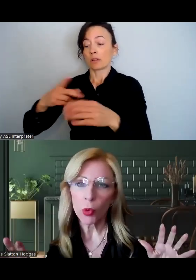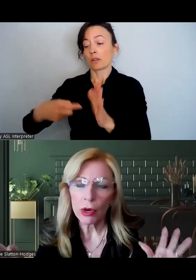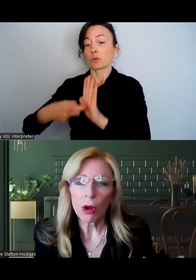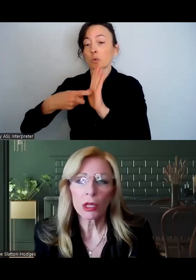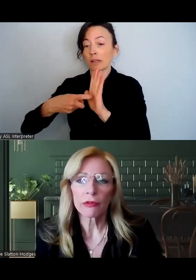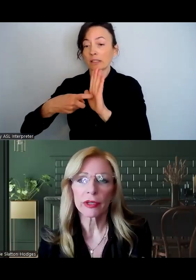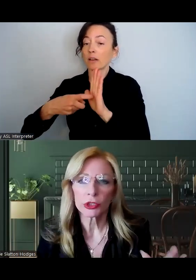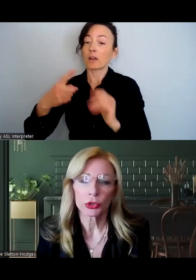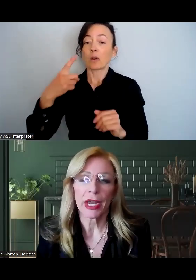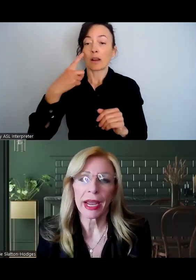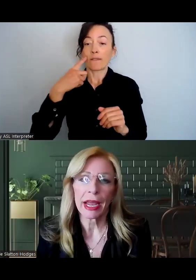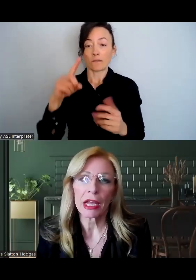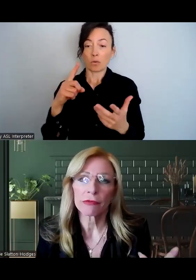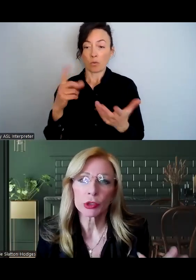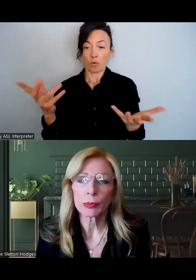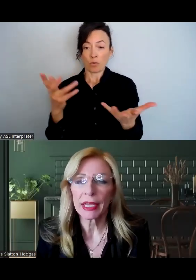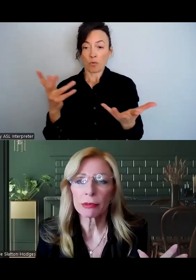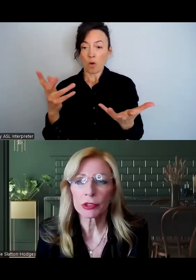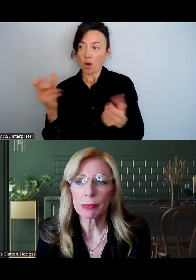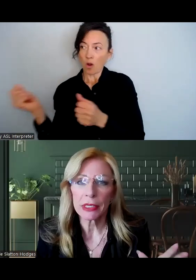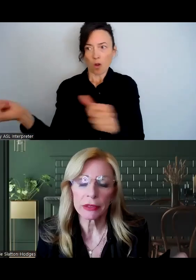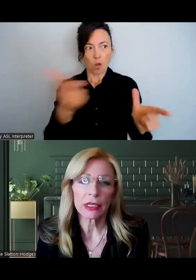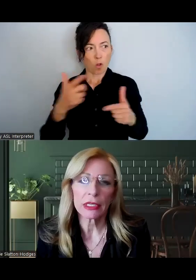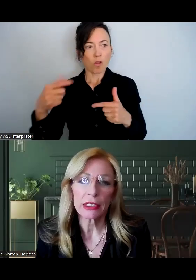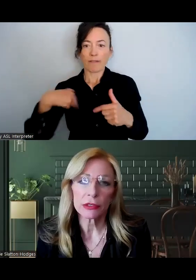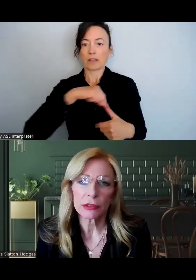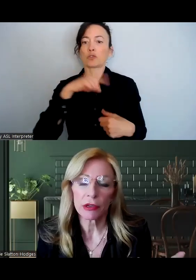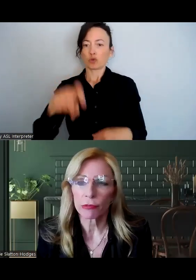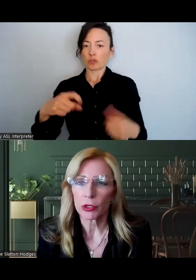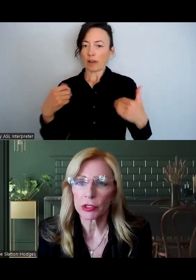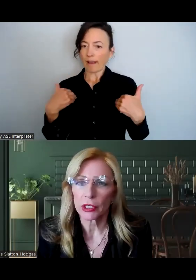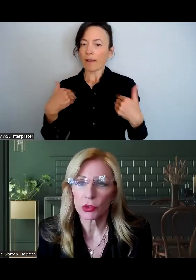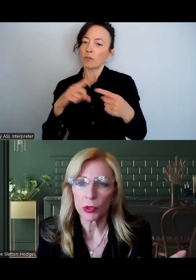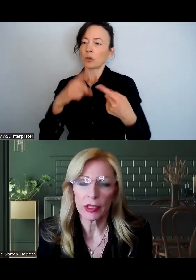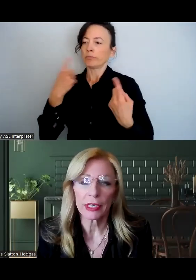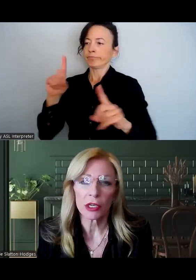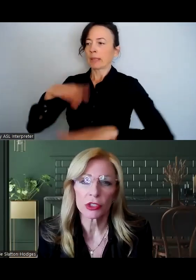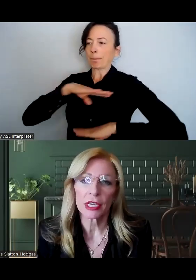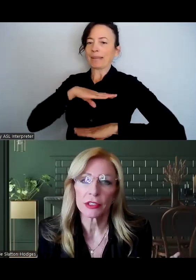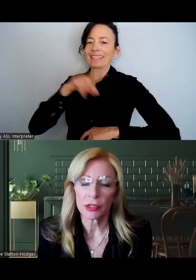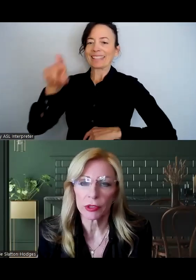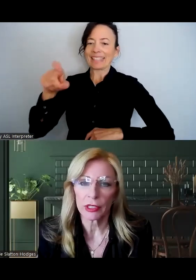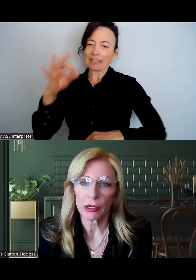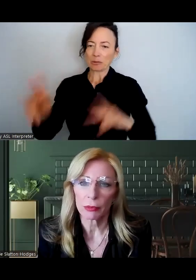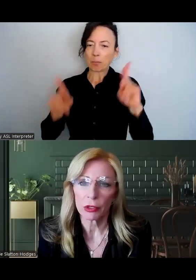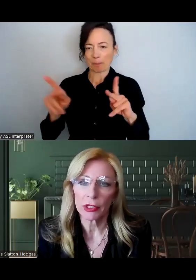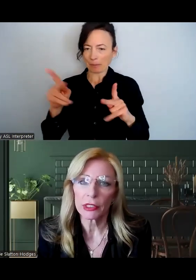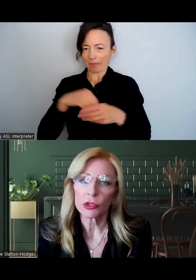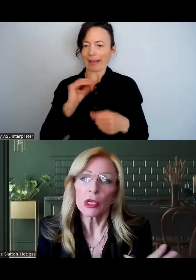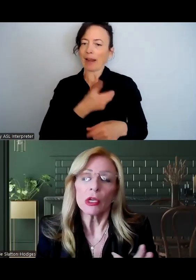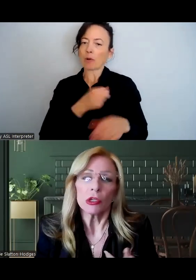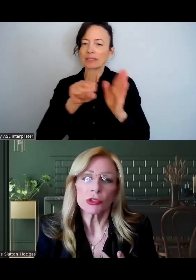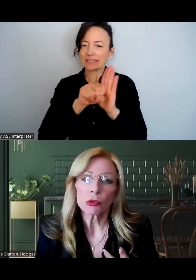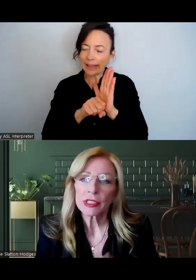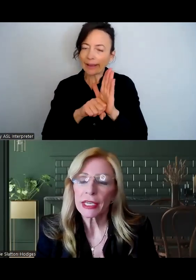criteria for what all of us should have to be able to meet the needs of persons within our states and within our